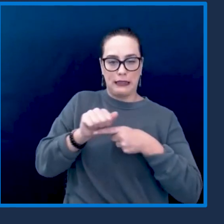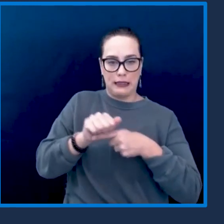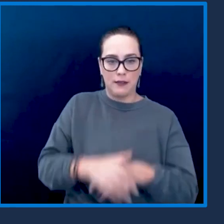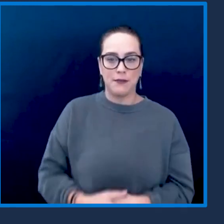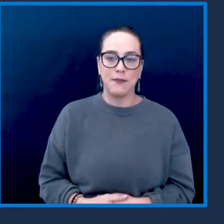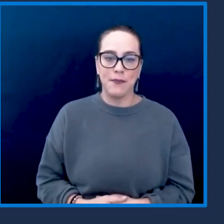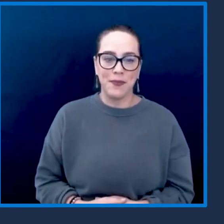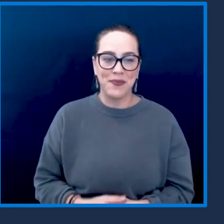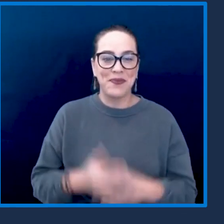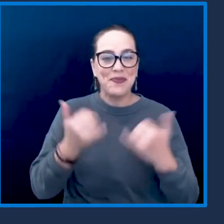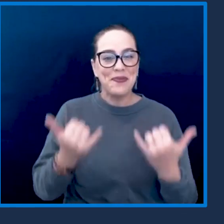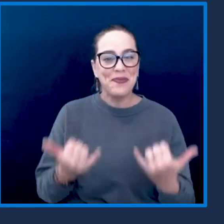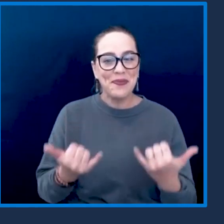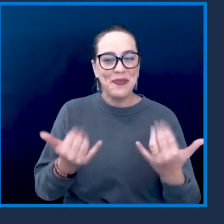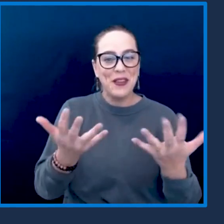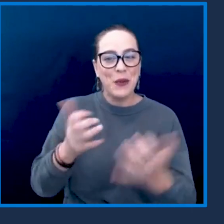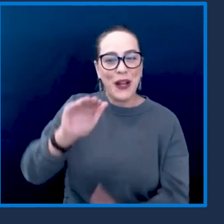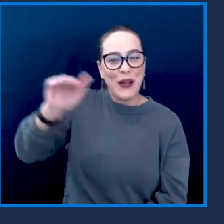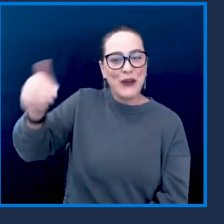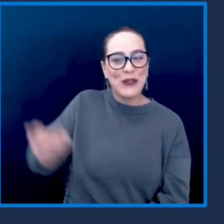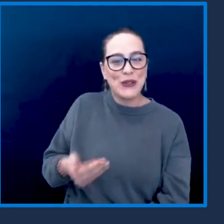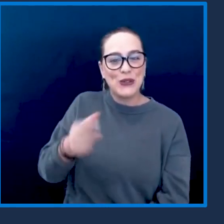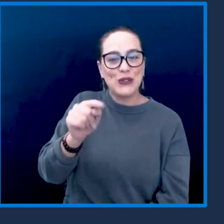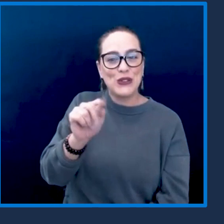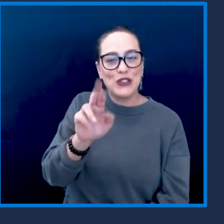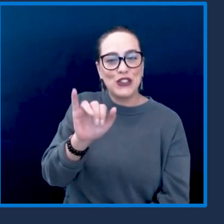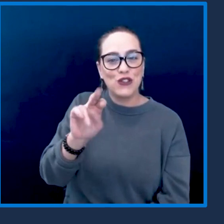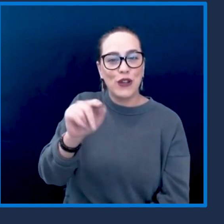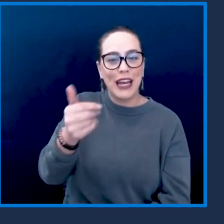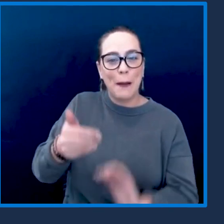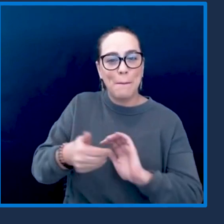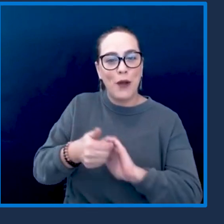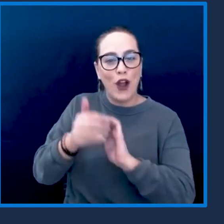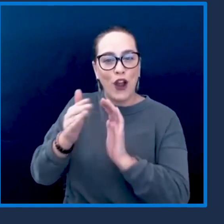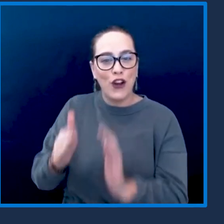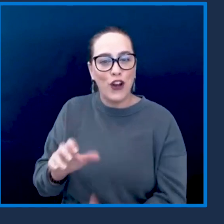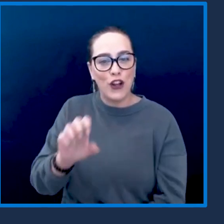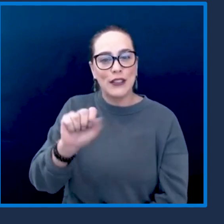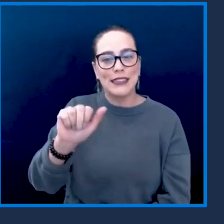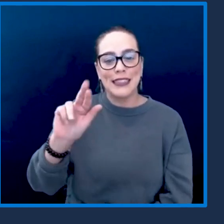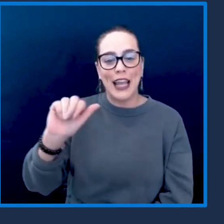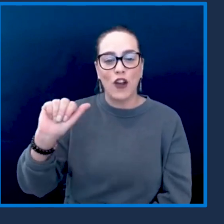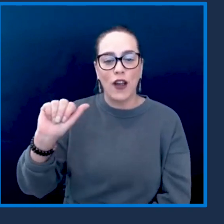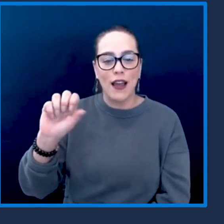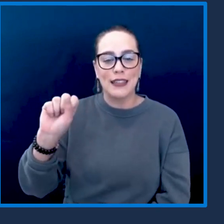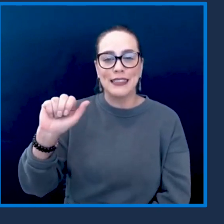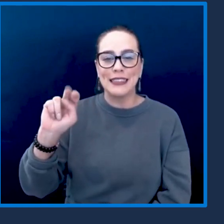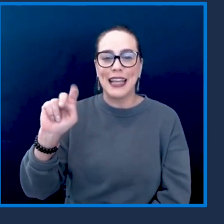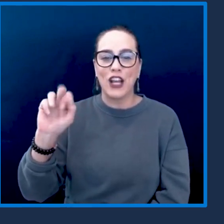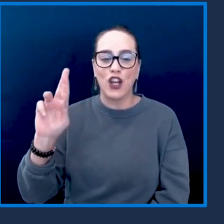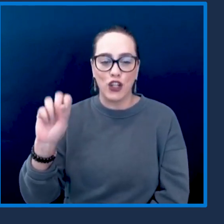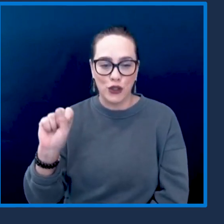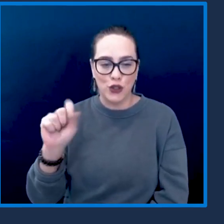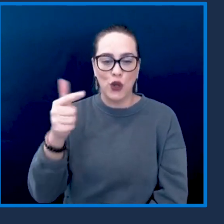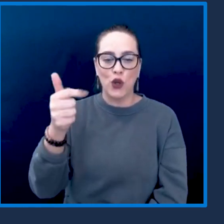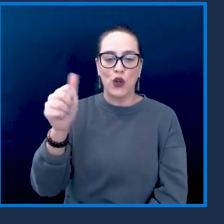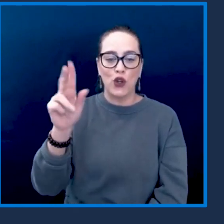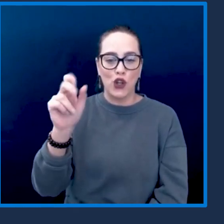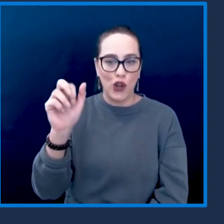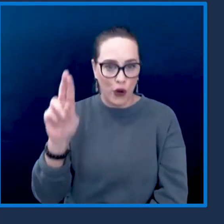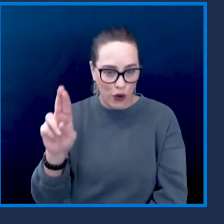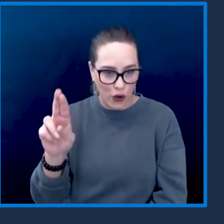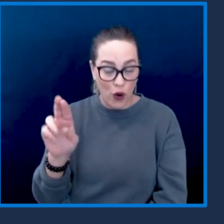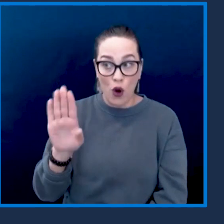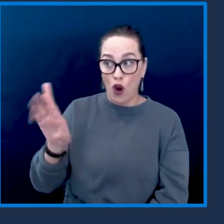of training, I would now like to introduce our training partner, Sara Gardner. In addition to her role as the director